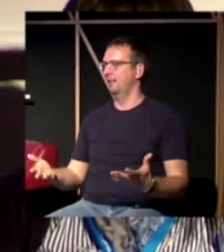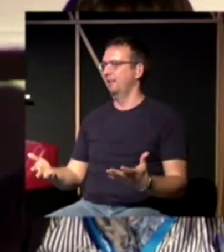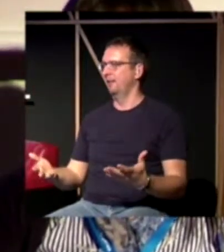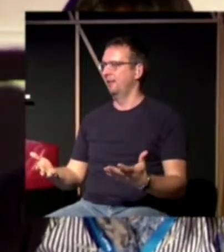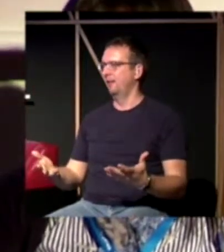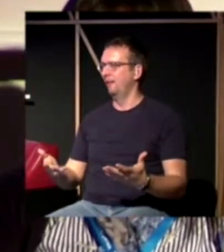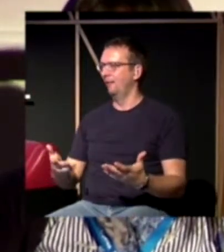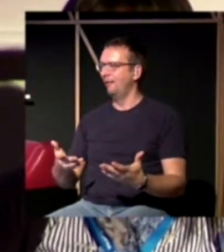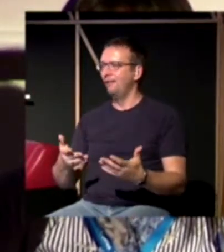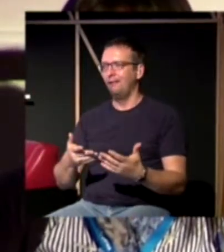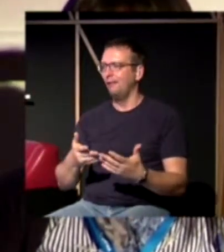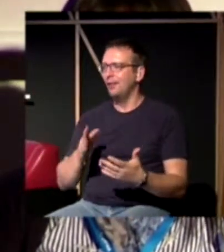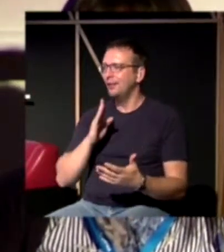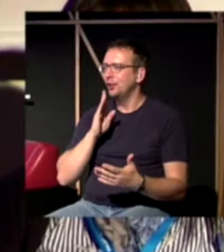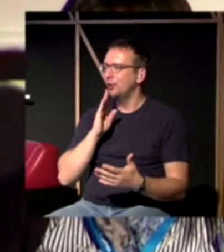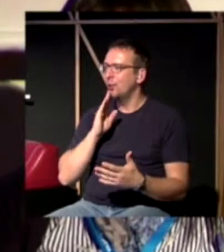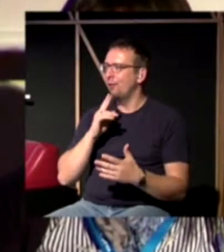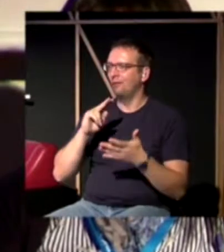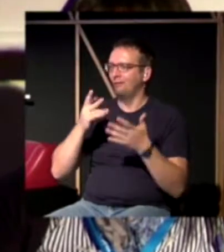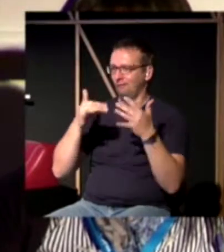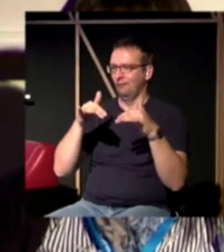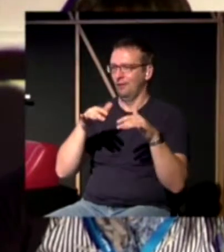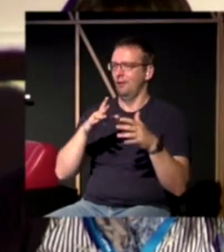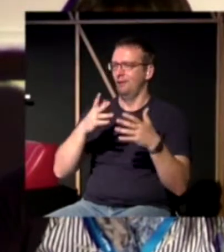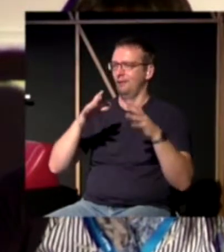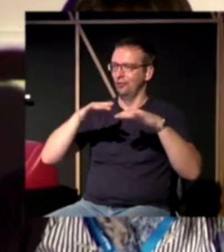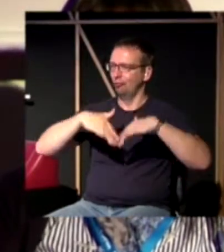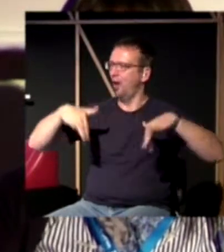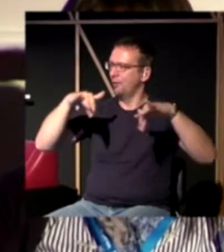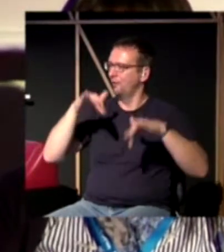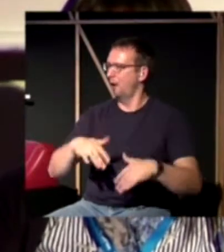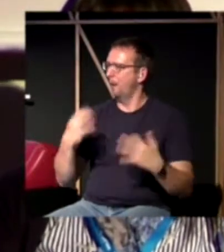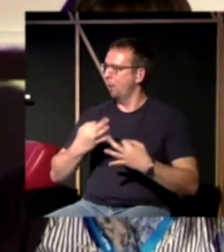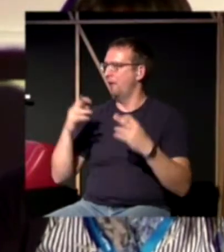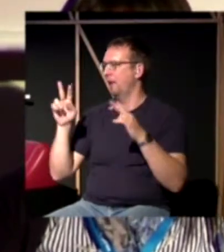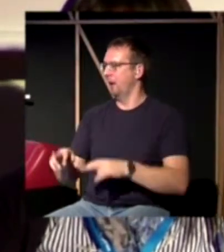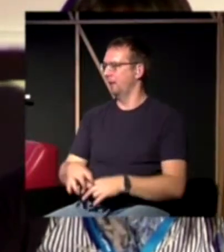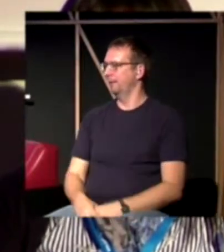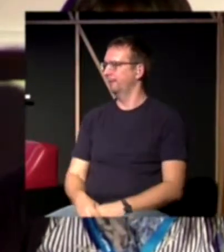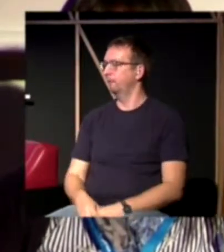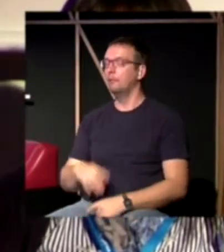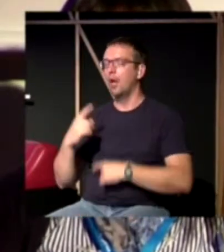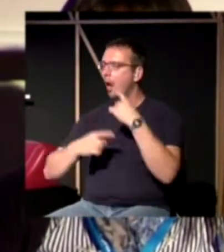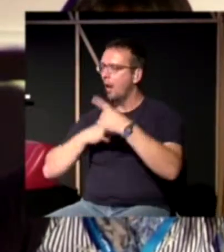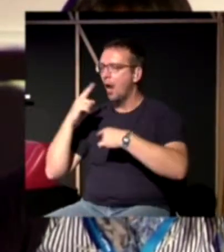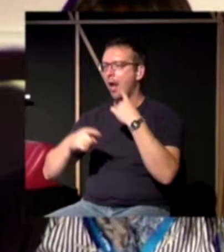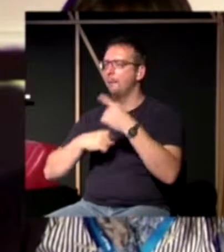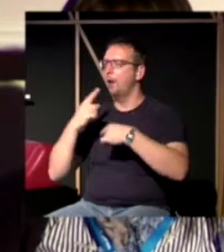if we apply accessibility policies, but our fans don't know about them, it makes no sense.